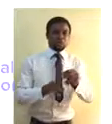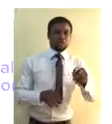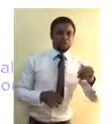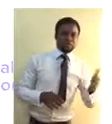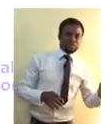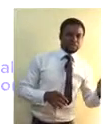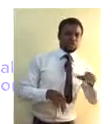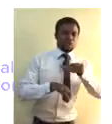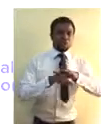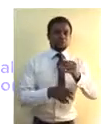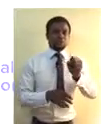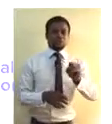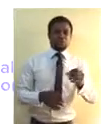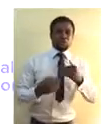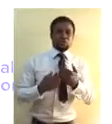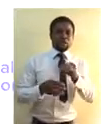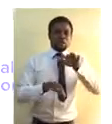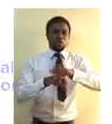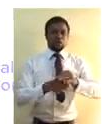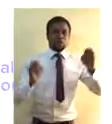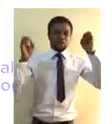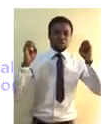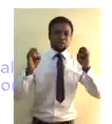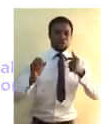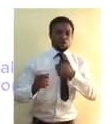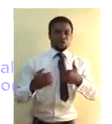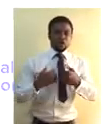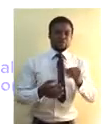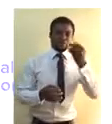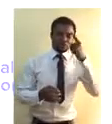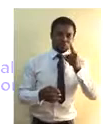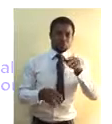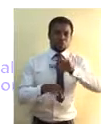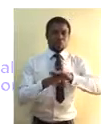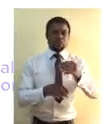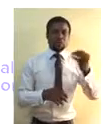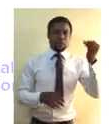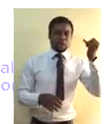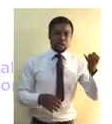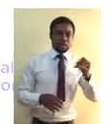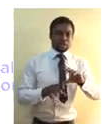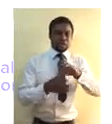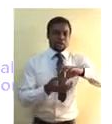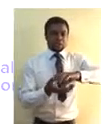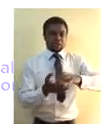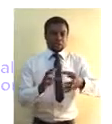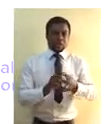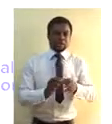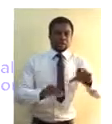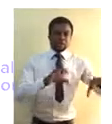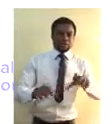of education. Also, we have for you videos on arts and crafts, activity-packed